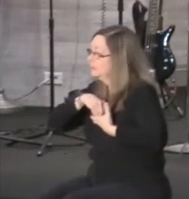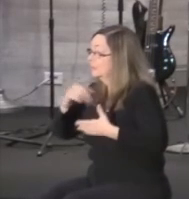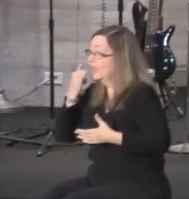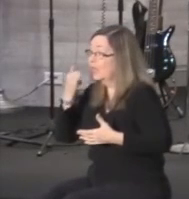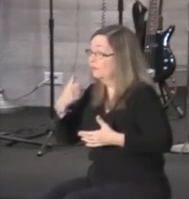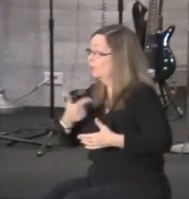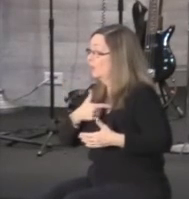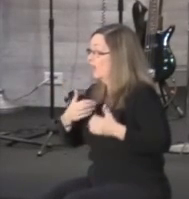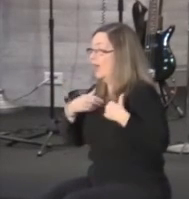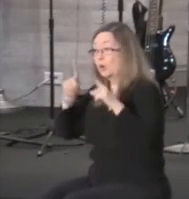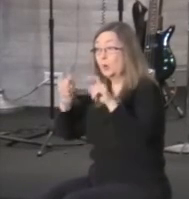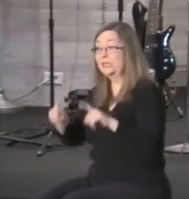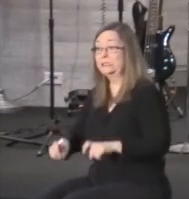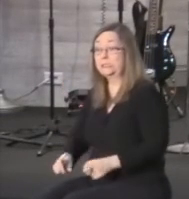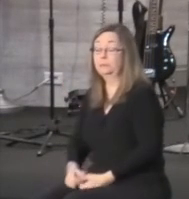If we were to have a quiz